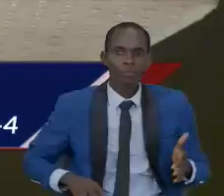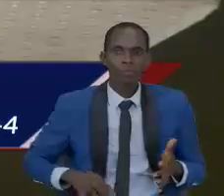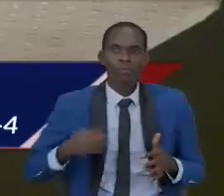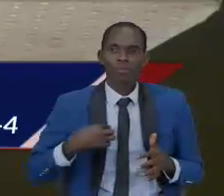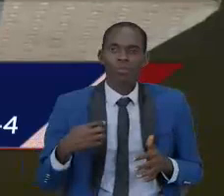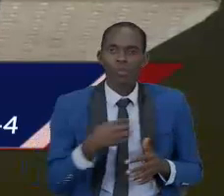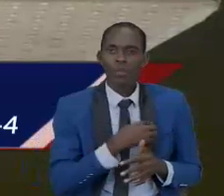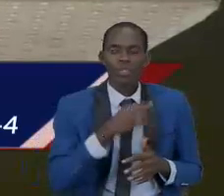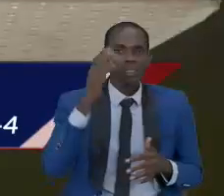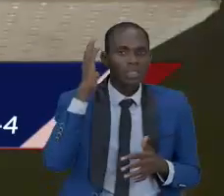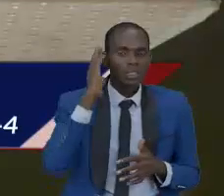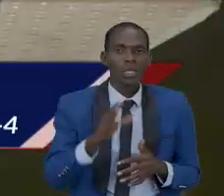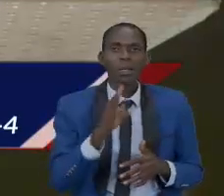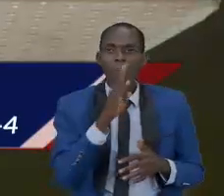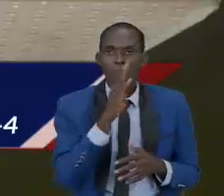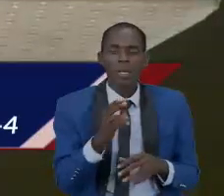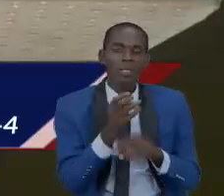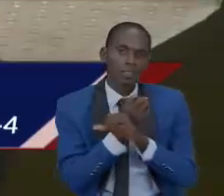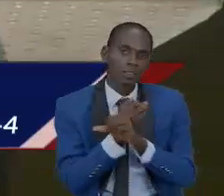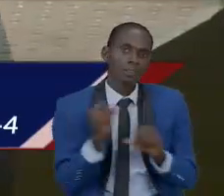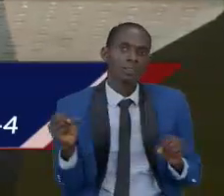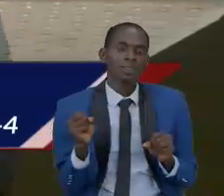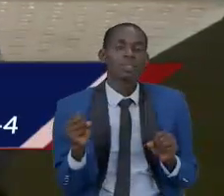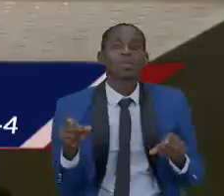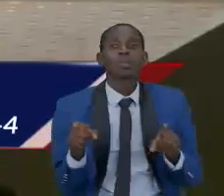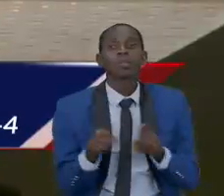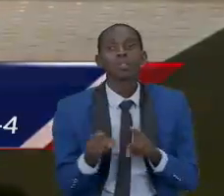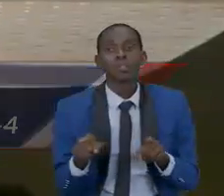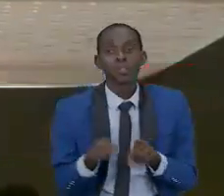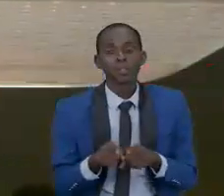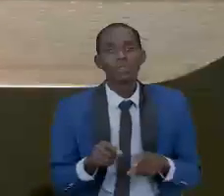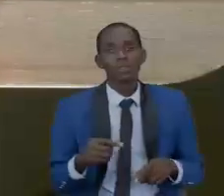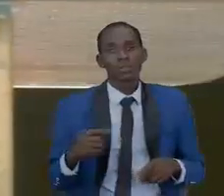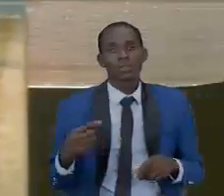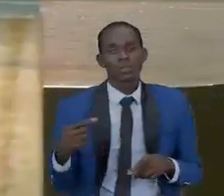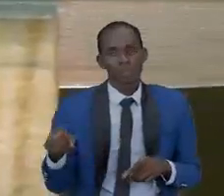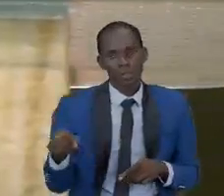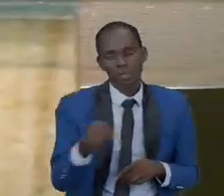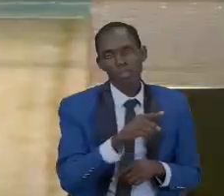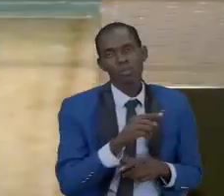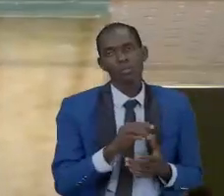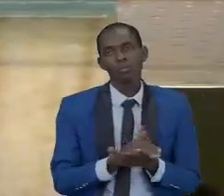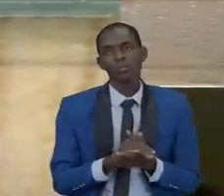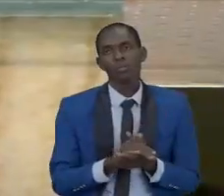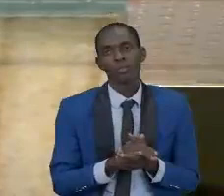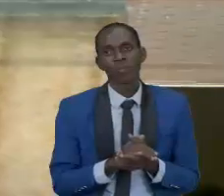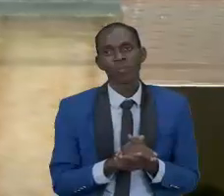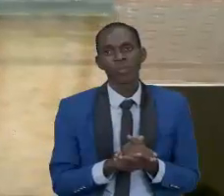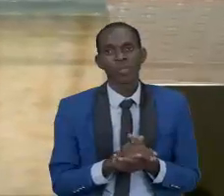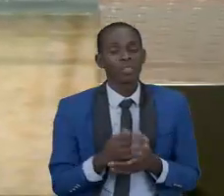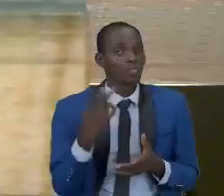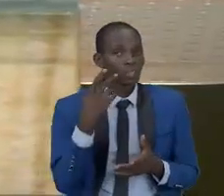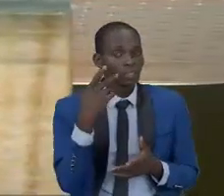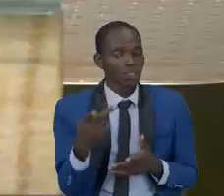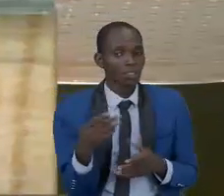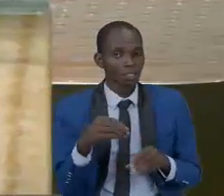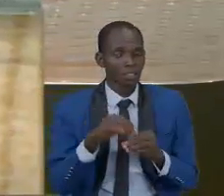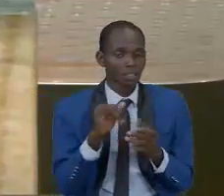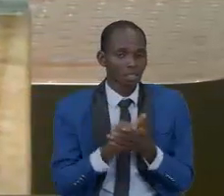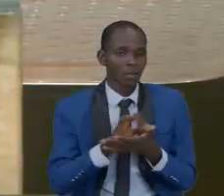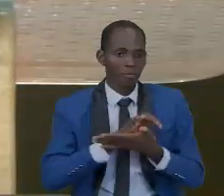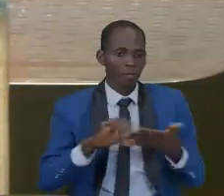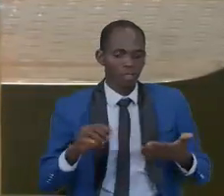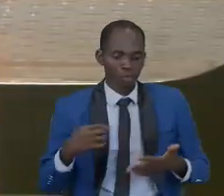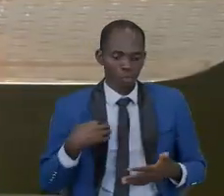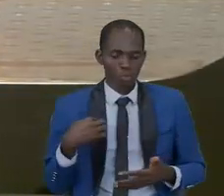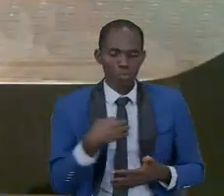we shall be saved even as day you find them that verse we